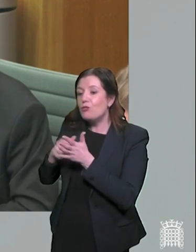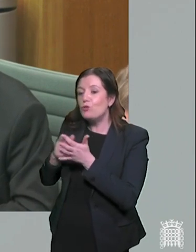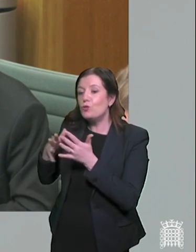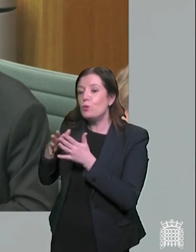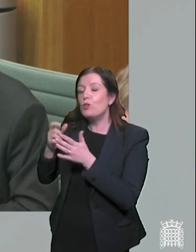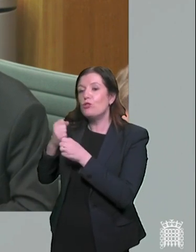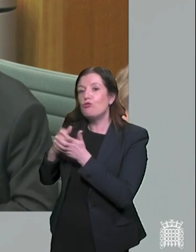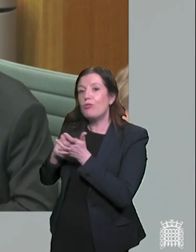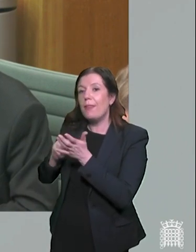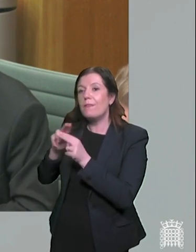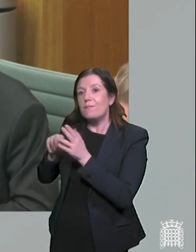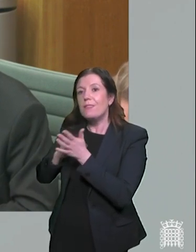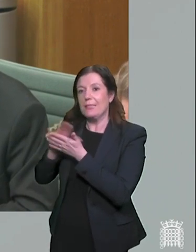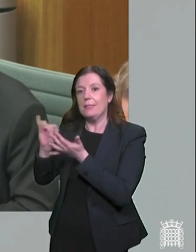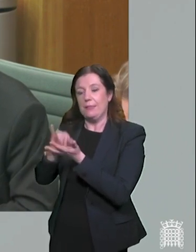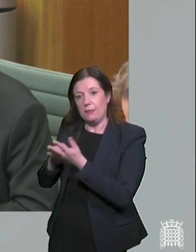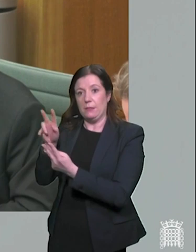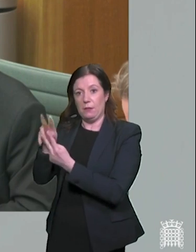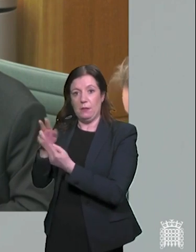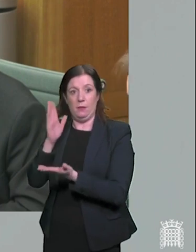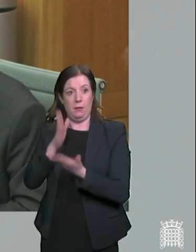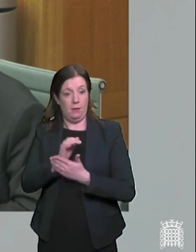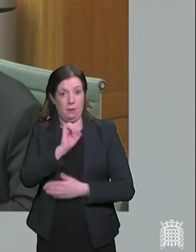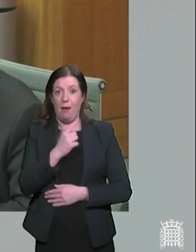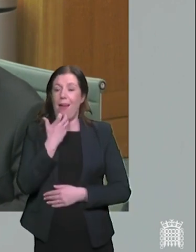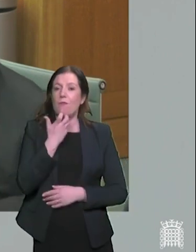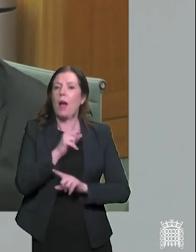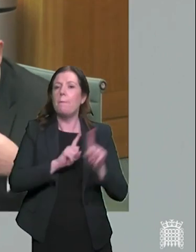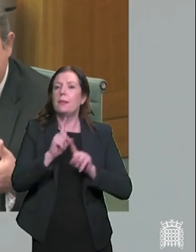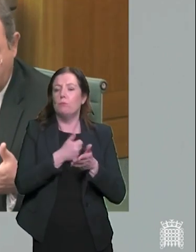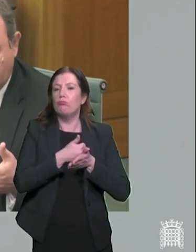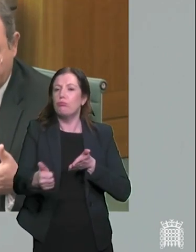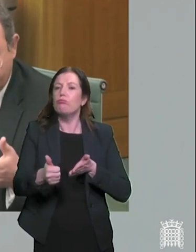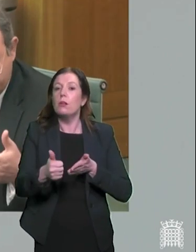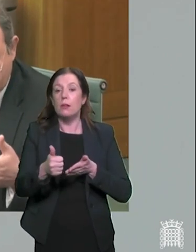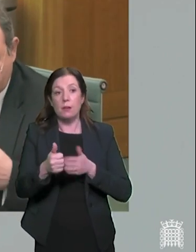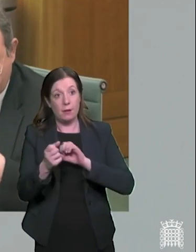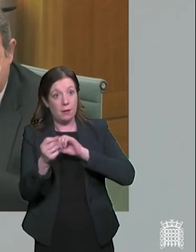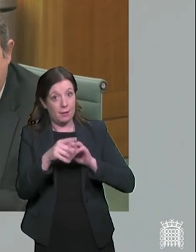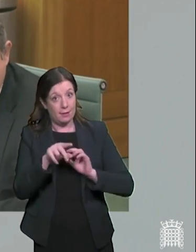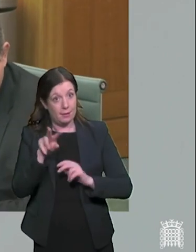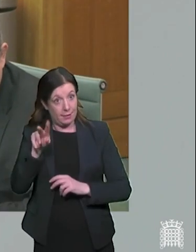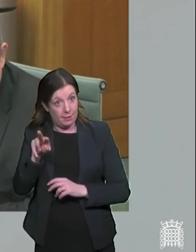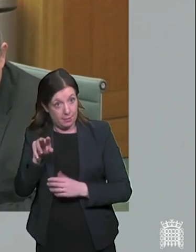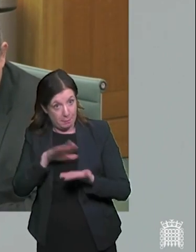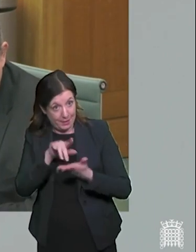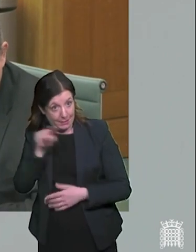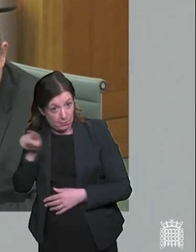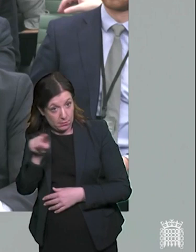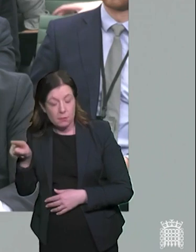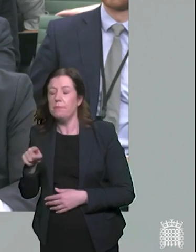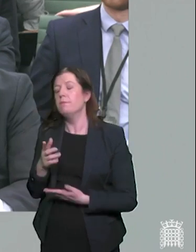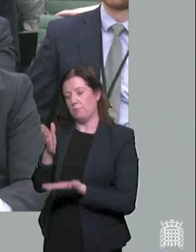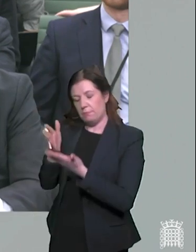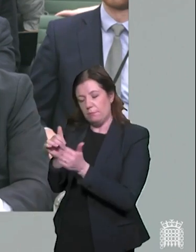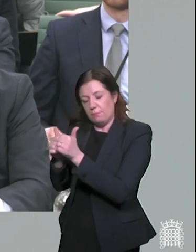MP saying officials gave you assurances at your daily office meetings. Those are the additional assurances that you're referring to? Yes,